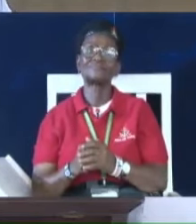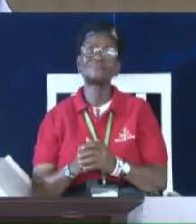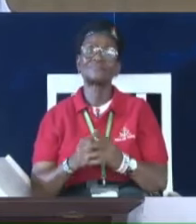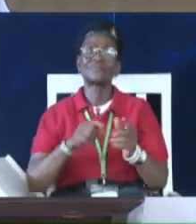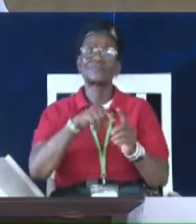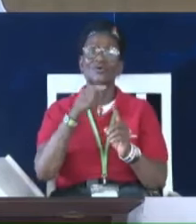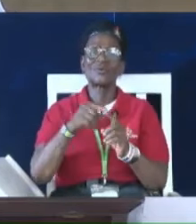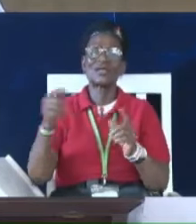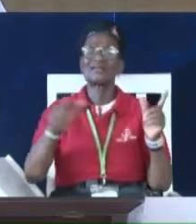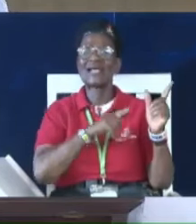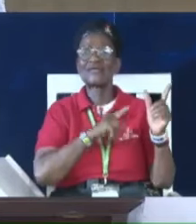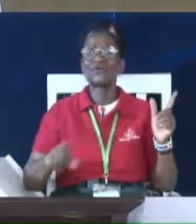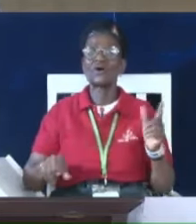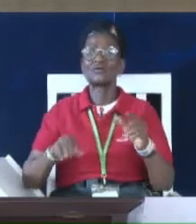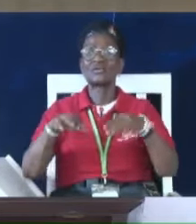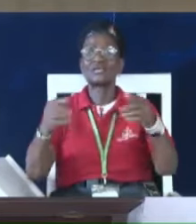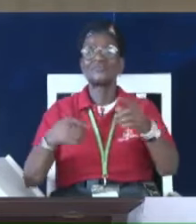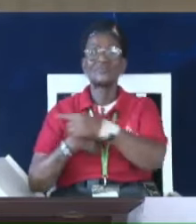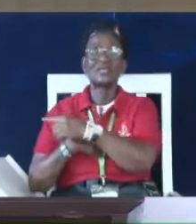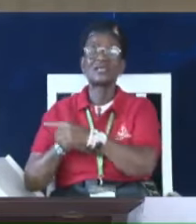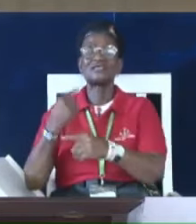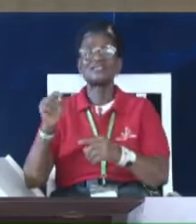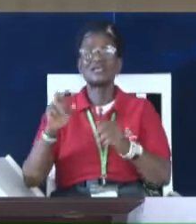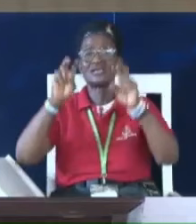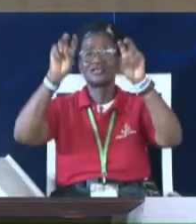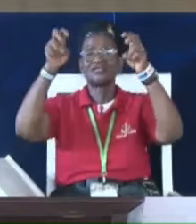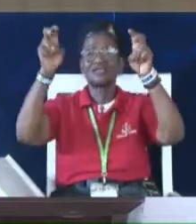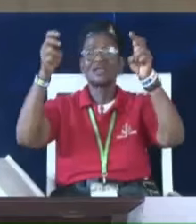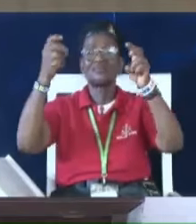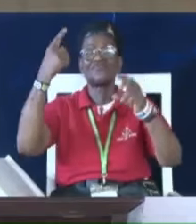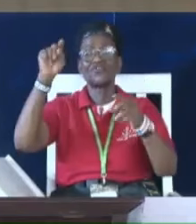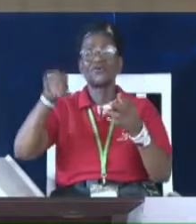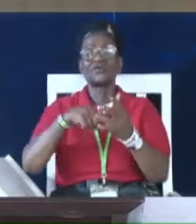When the Lord gave me the theme for this year's